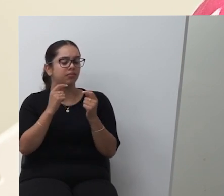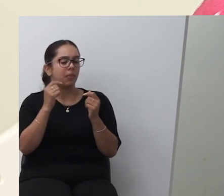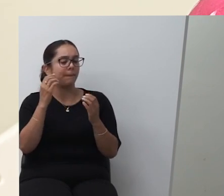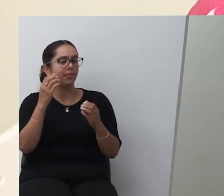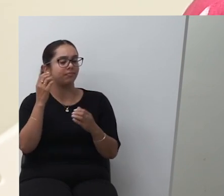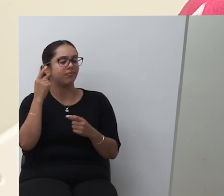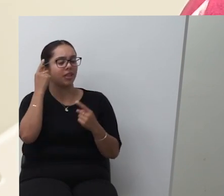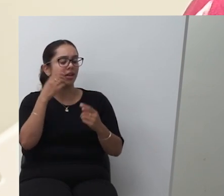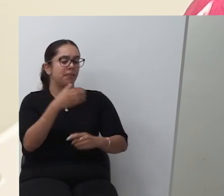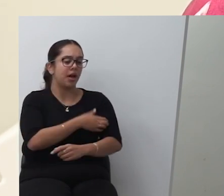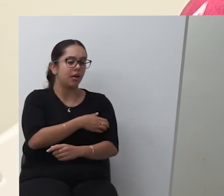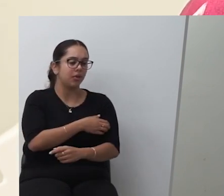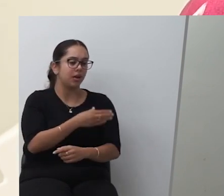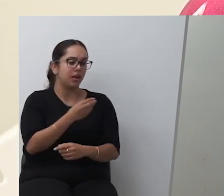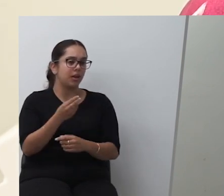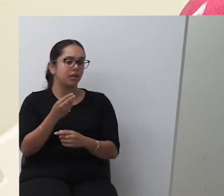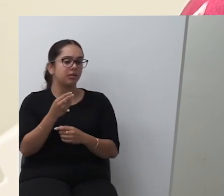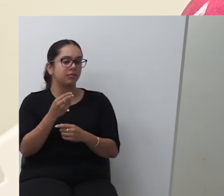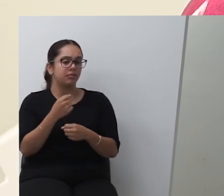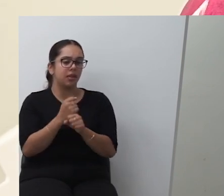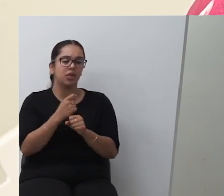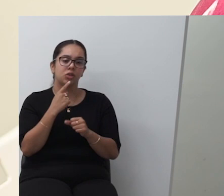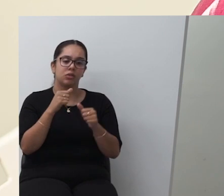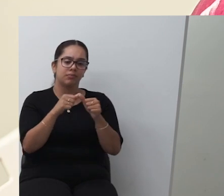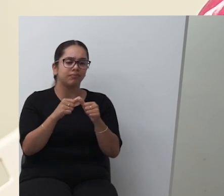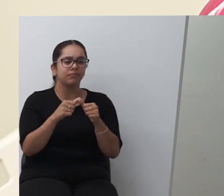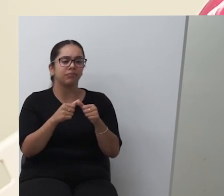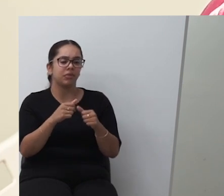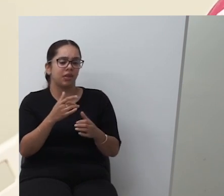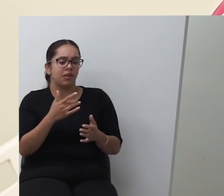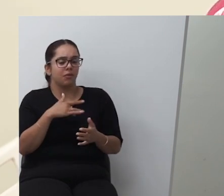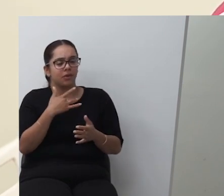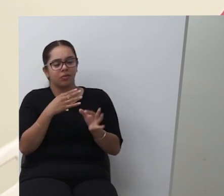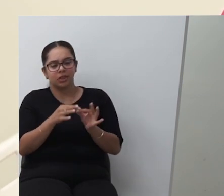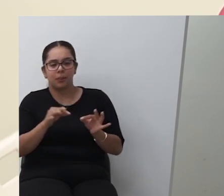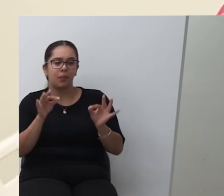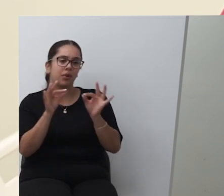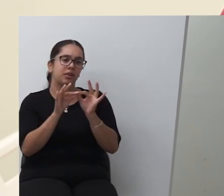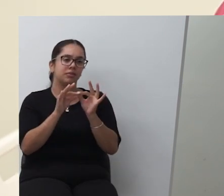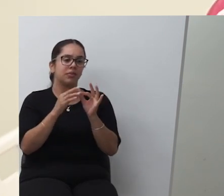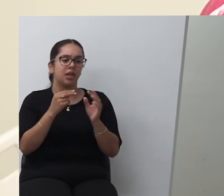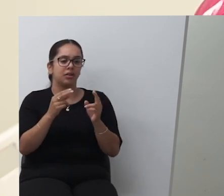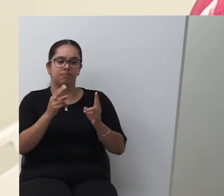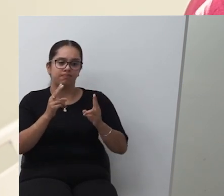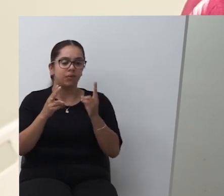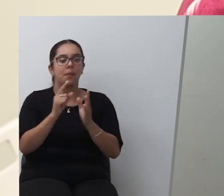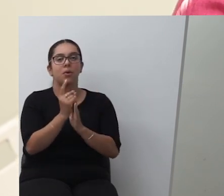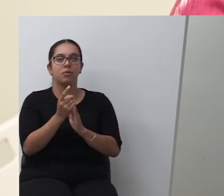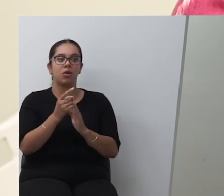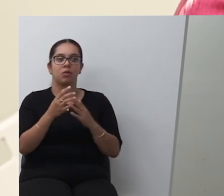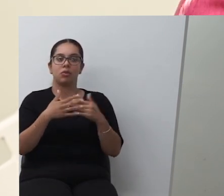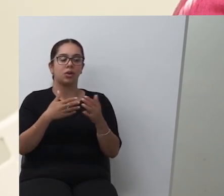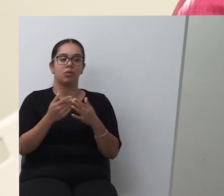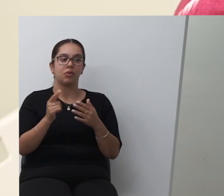power, but also to tend to what feels like a very important an urgent moment. So whatever